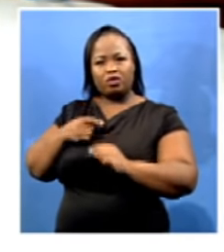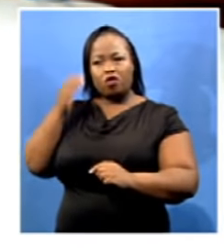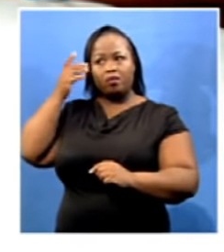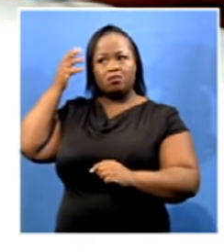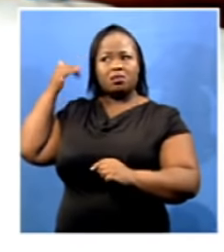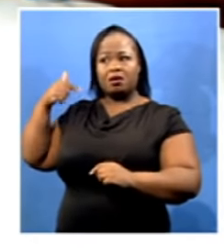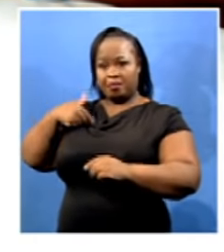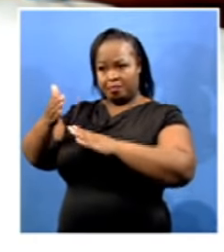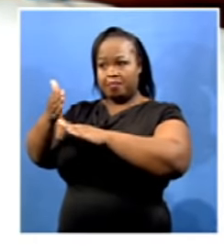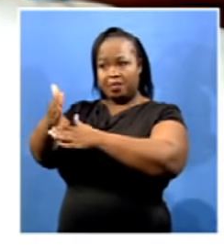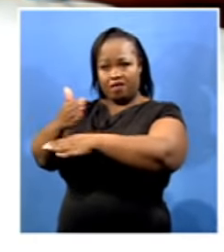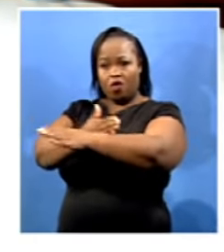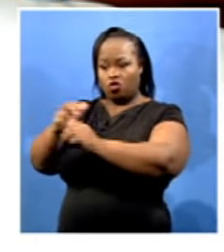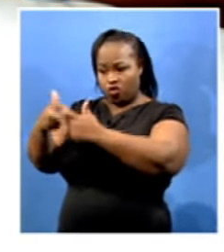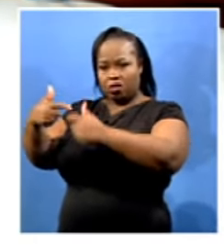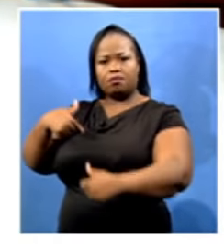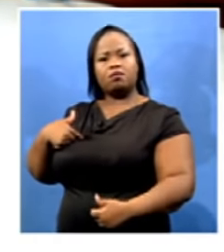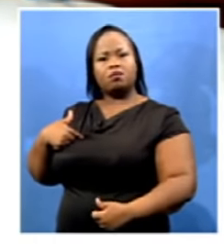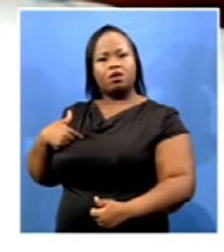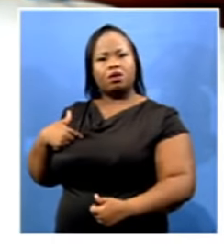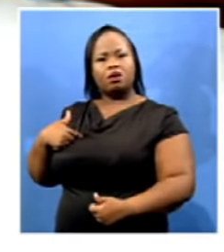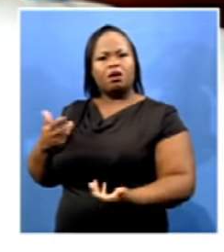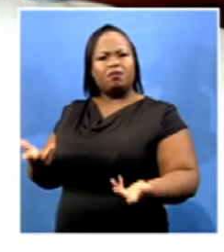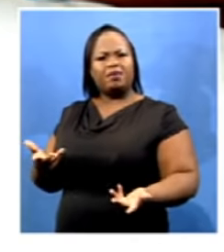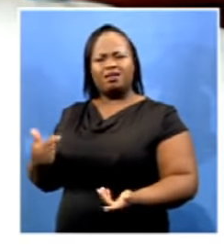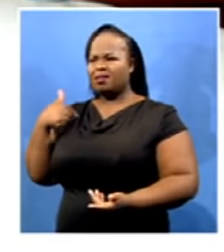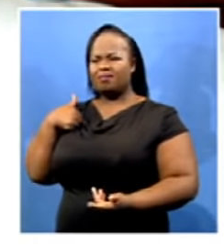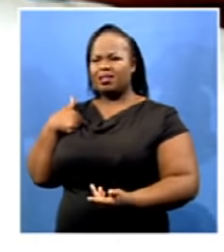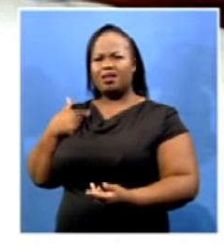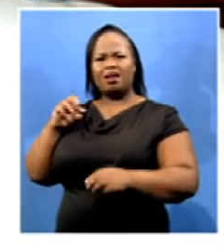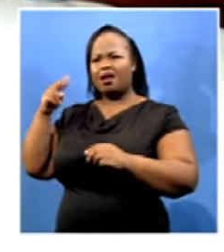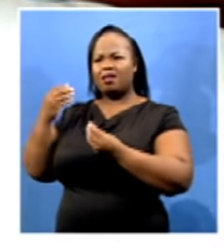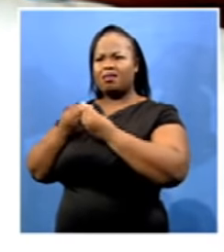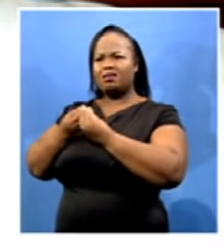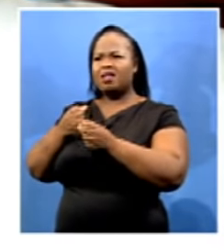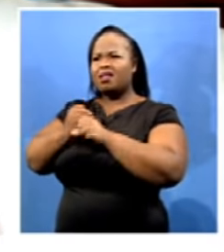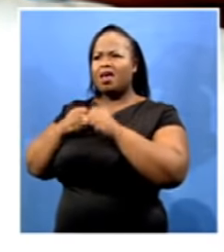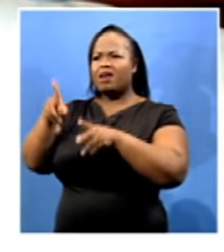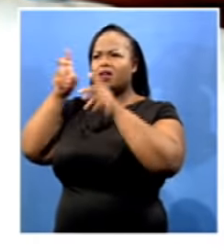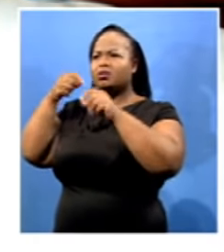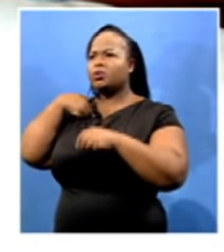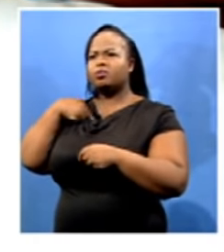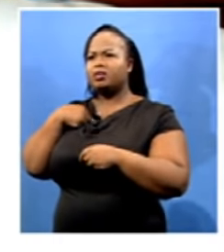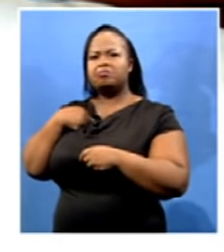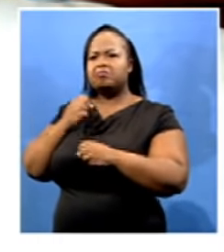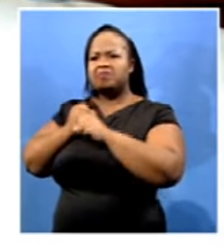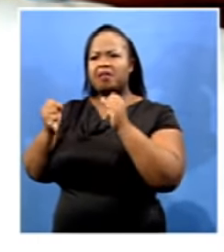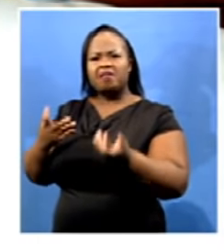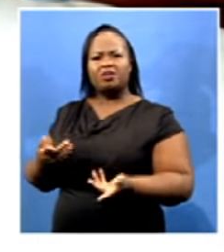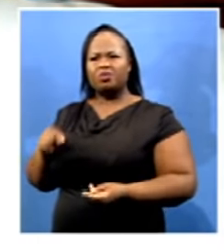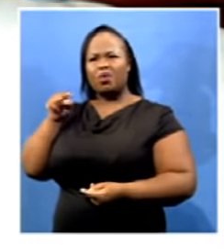a victim of rape, not one of those things was taken into account. So where is